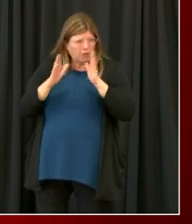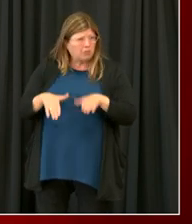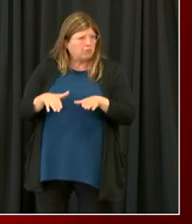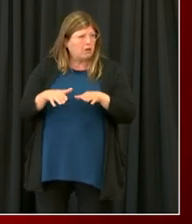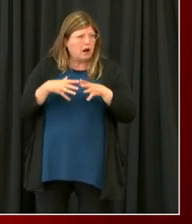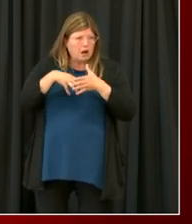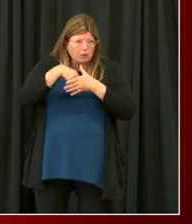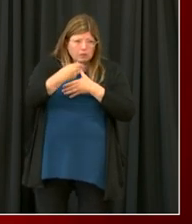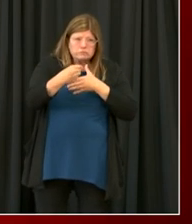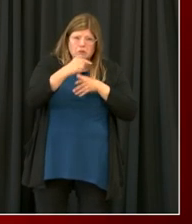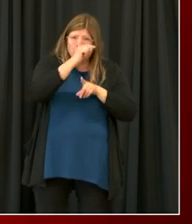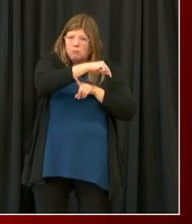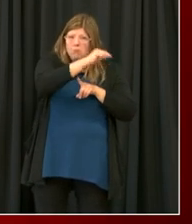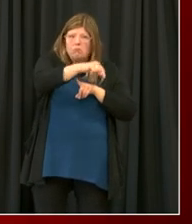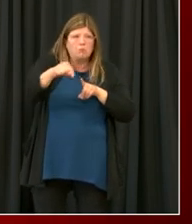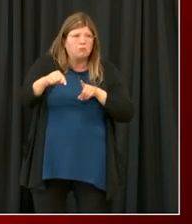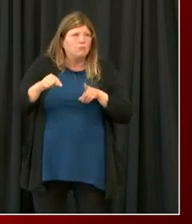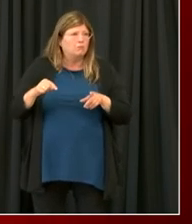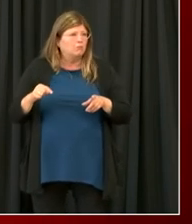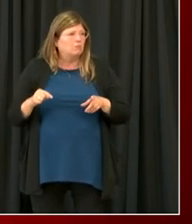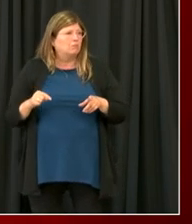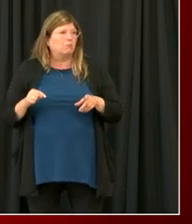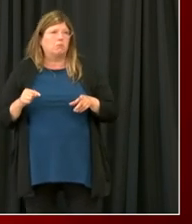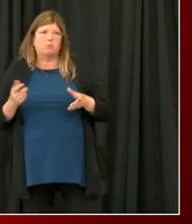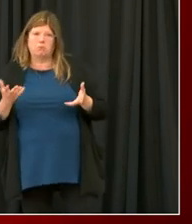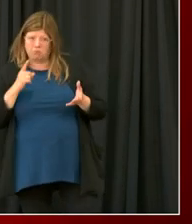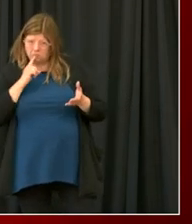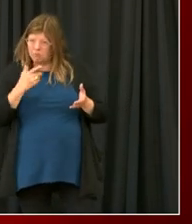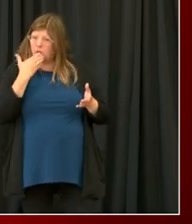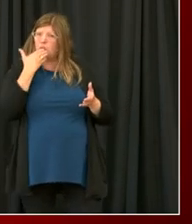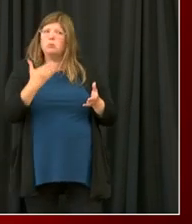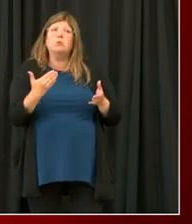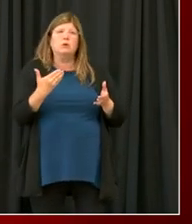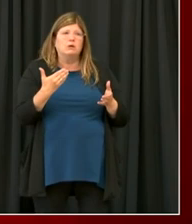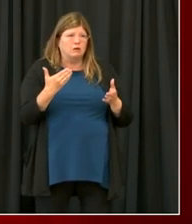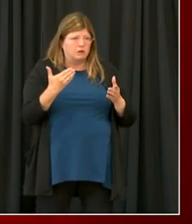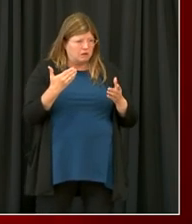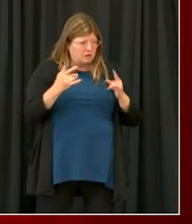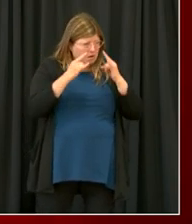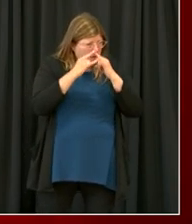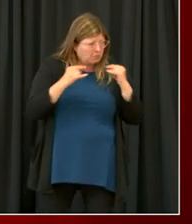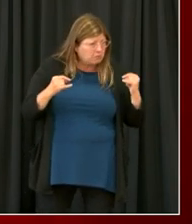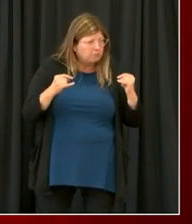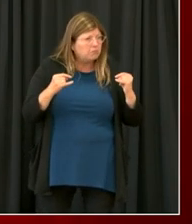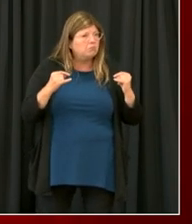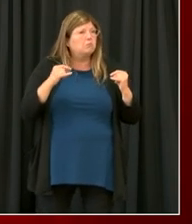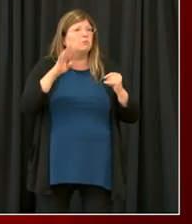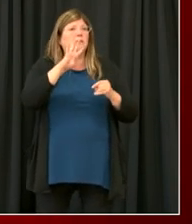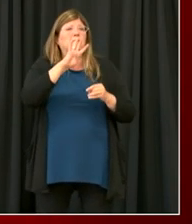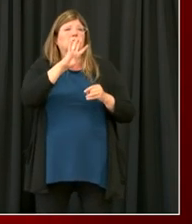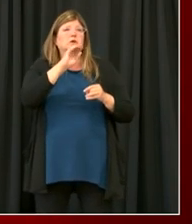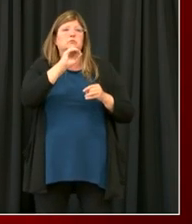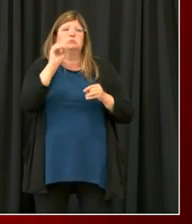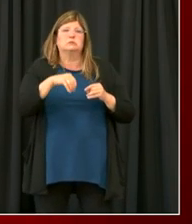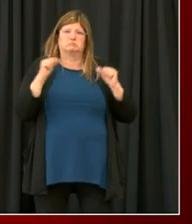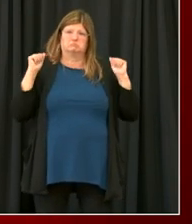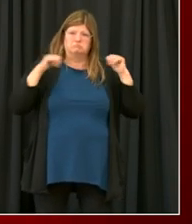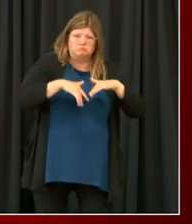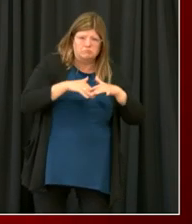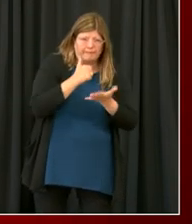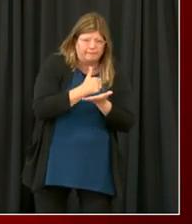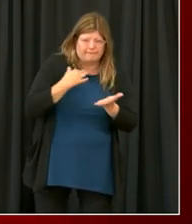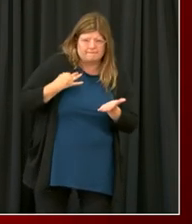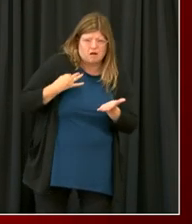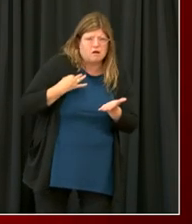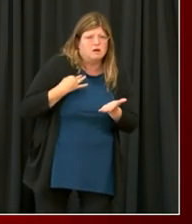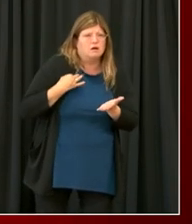firehouse. The tents are coming. We have about 40 people that have volunteered to be a part of it. We're onboarding another 50 people this